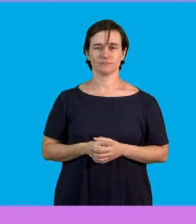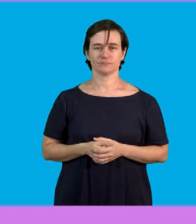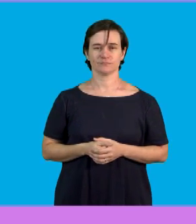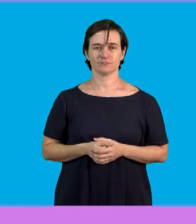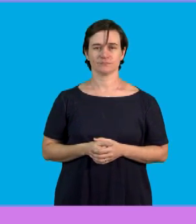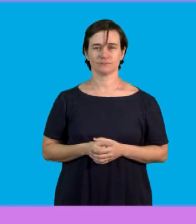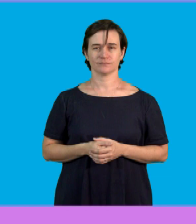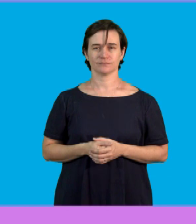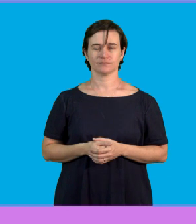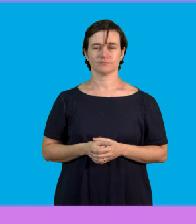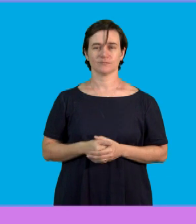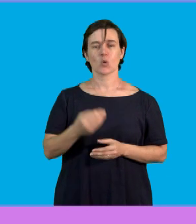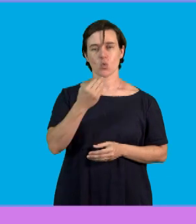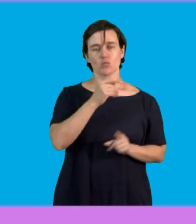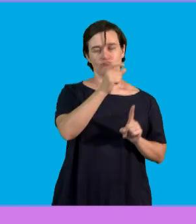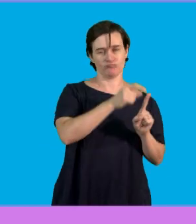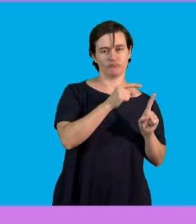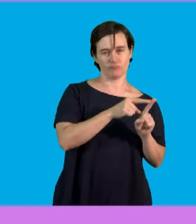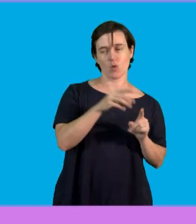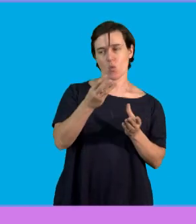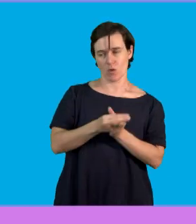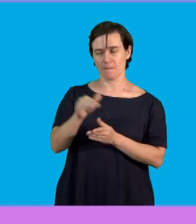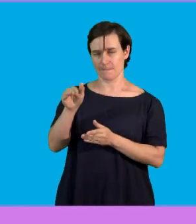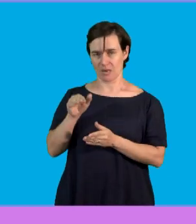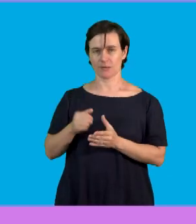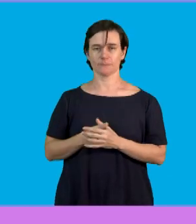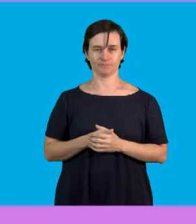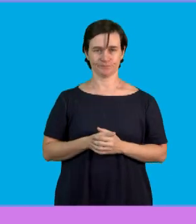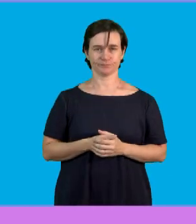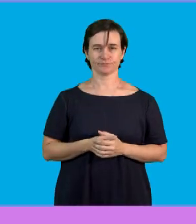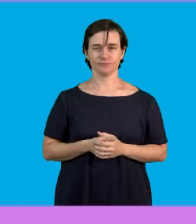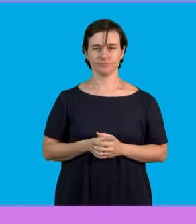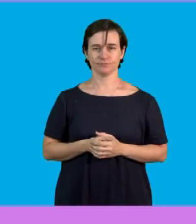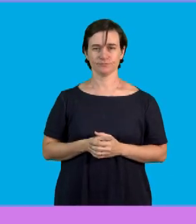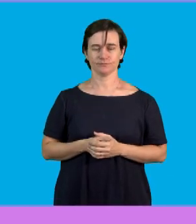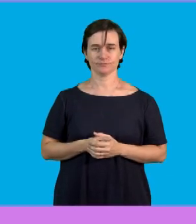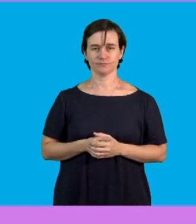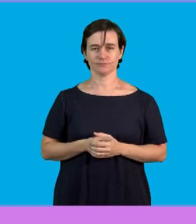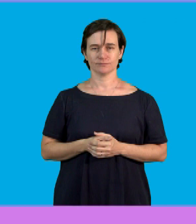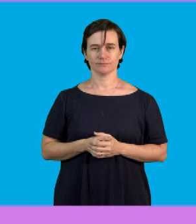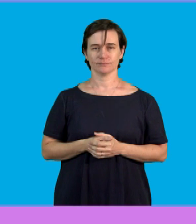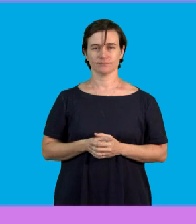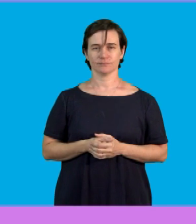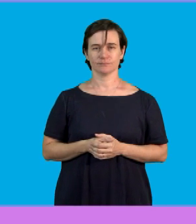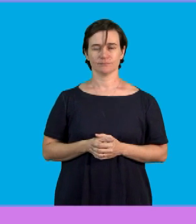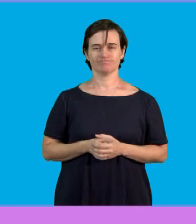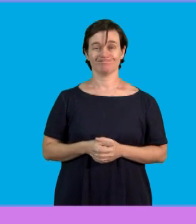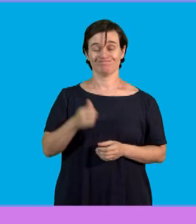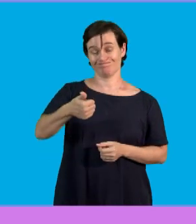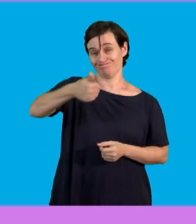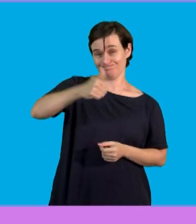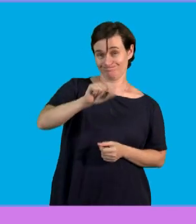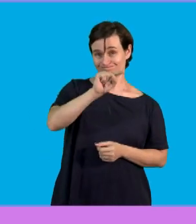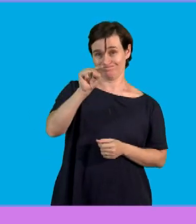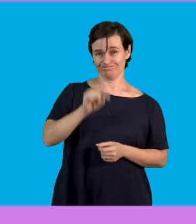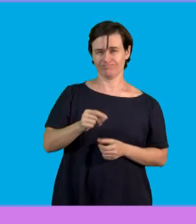ATB Bank. So that's what Thato banks do his banking. Now, moving on to